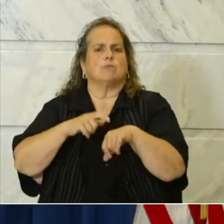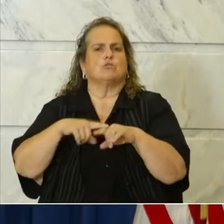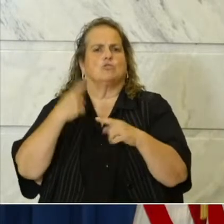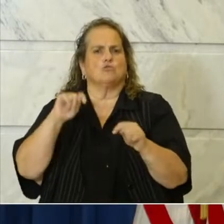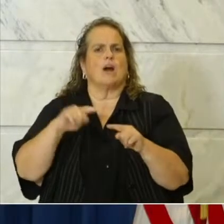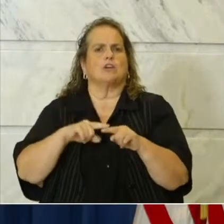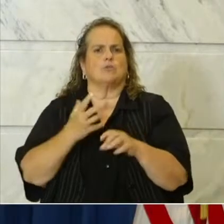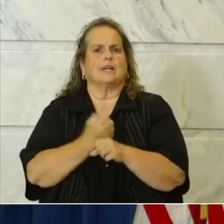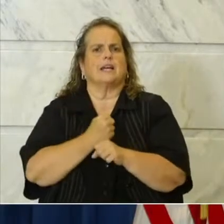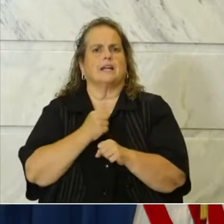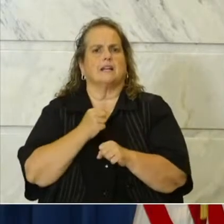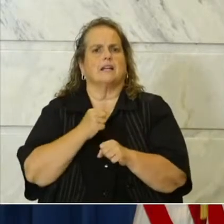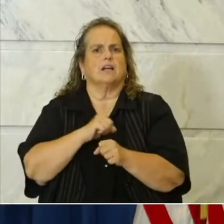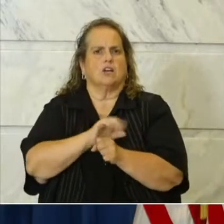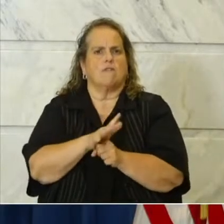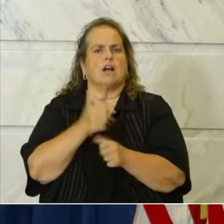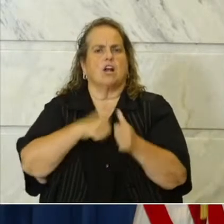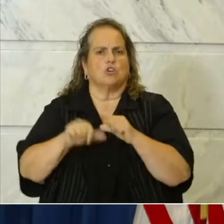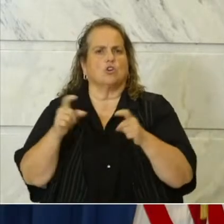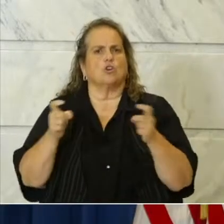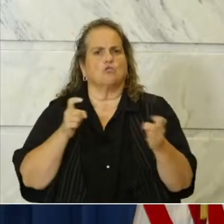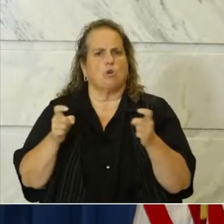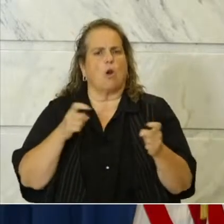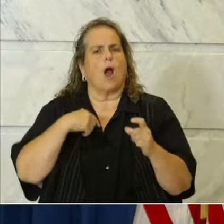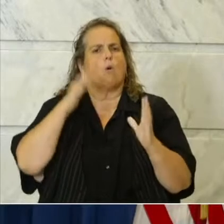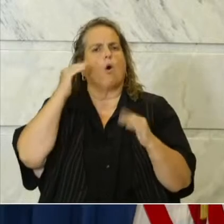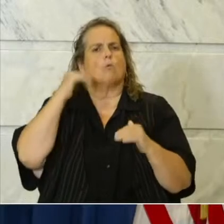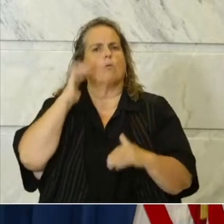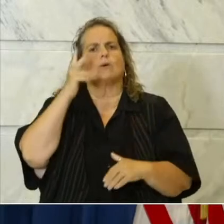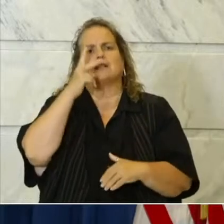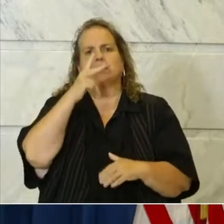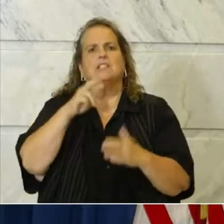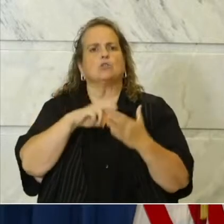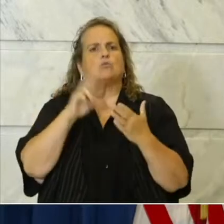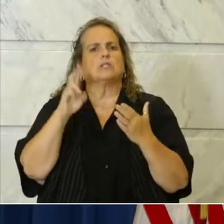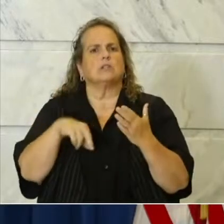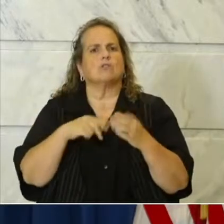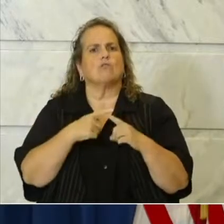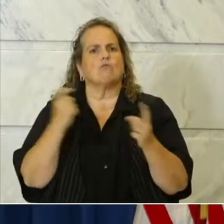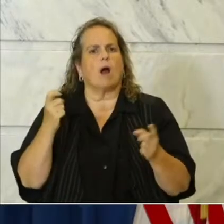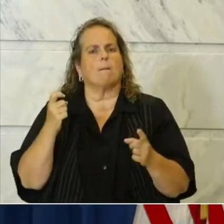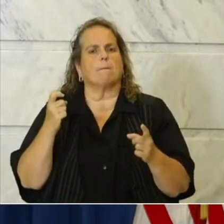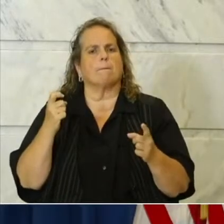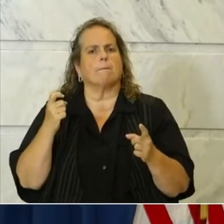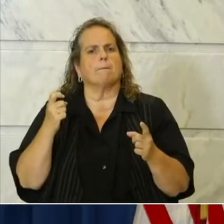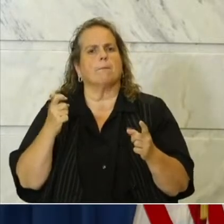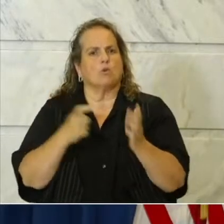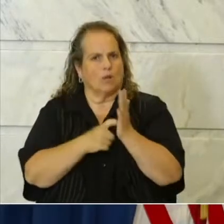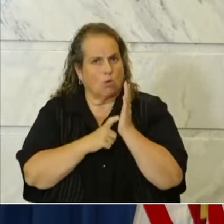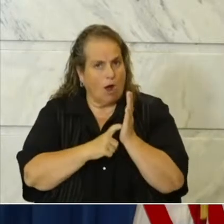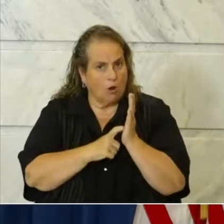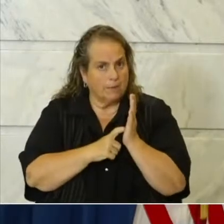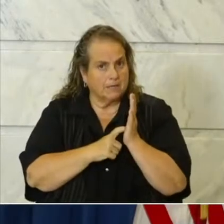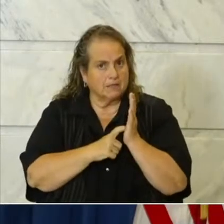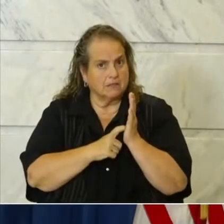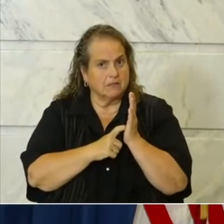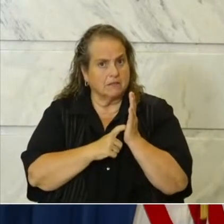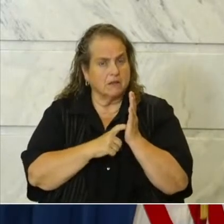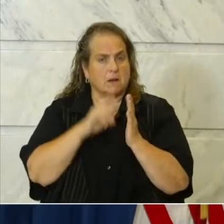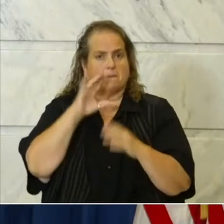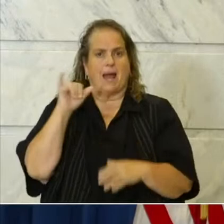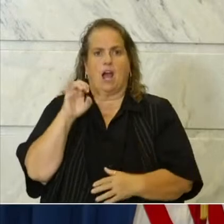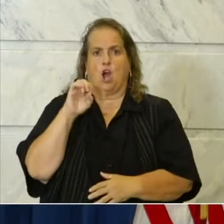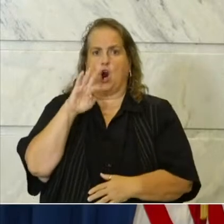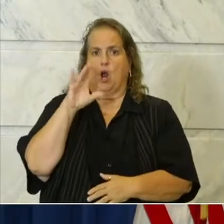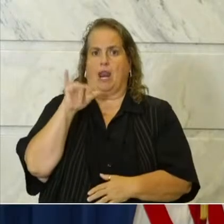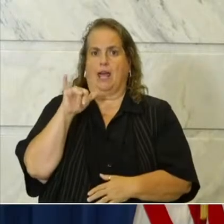this under control. Our hope is that we will start seeing results from the mask requirement by early